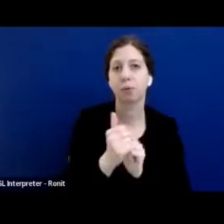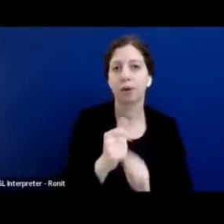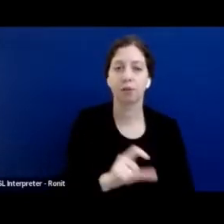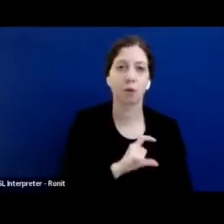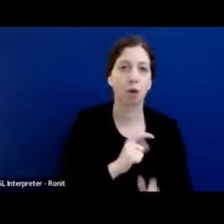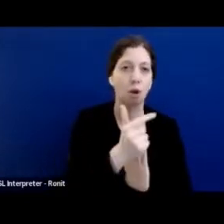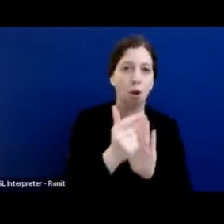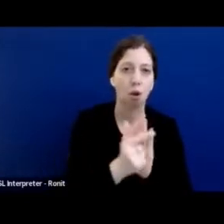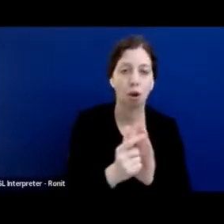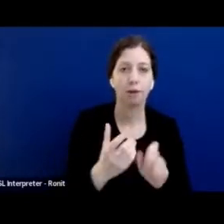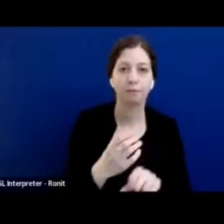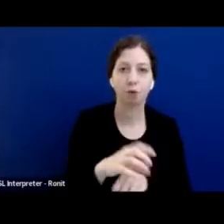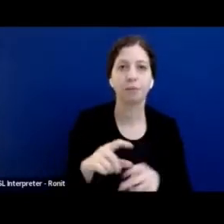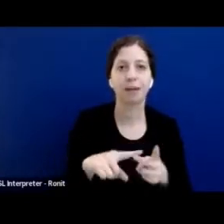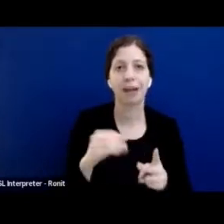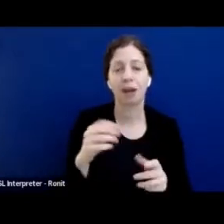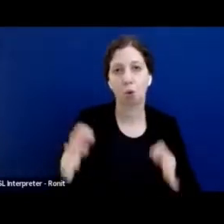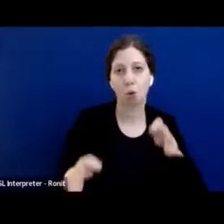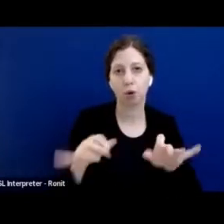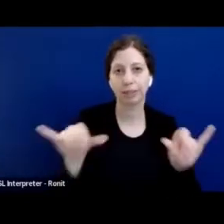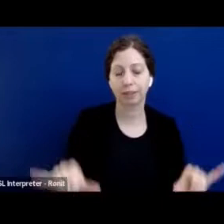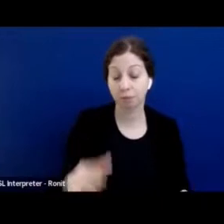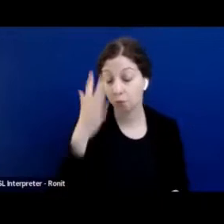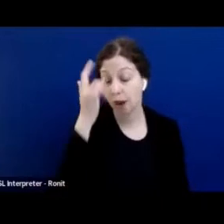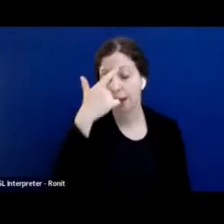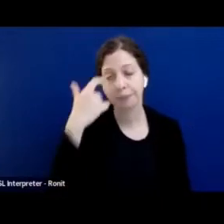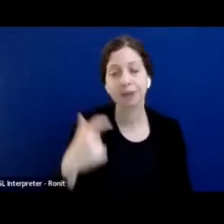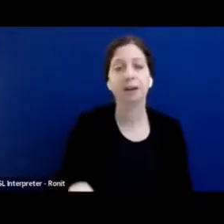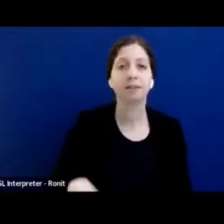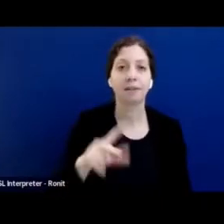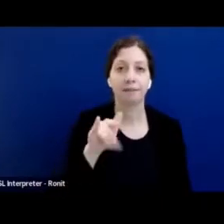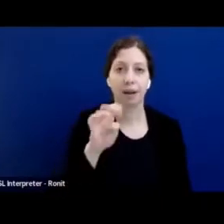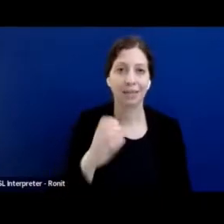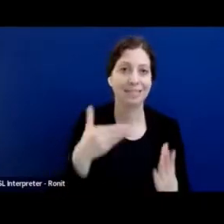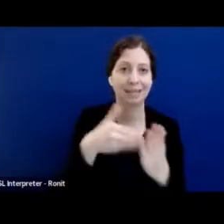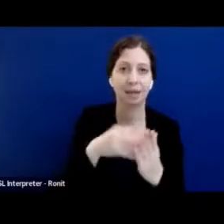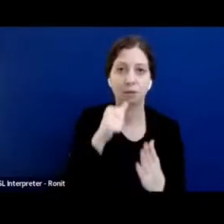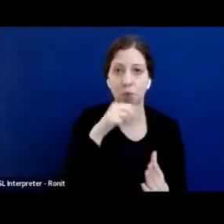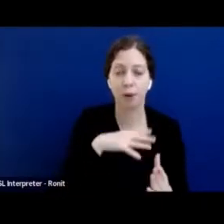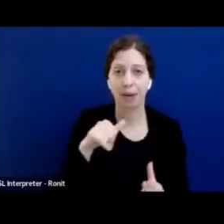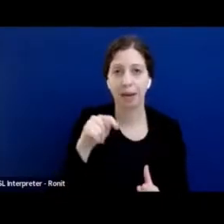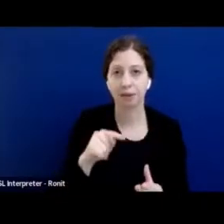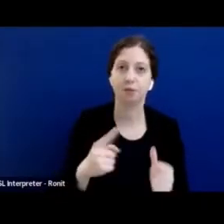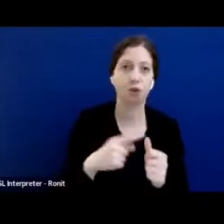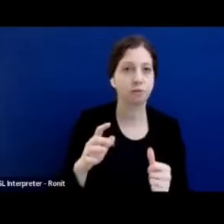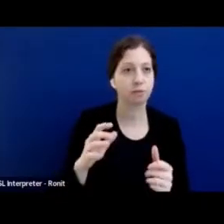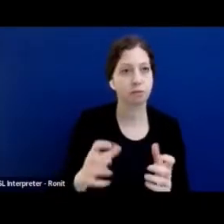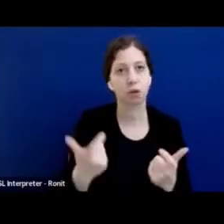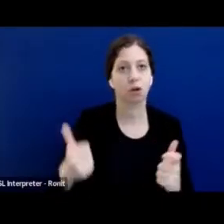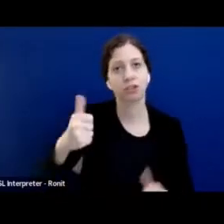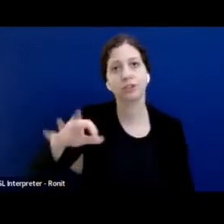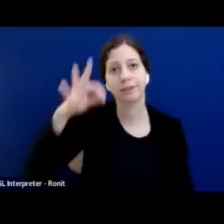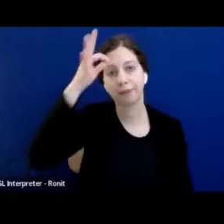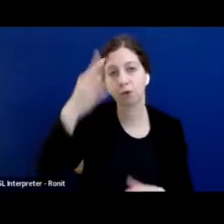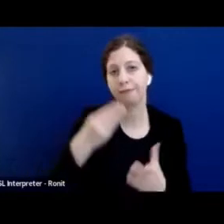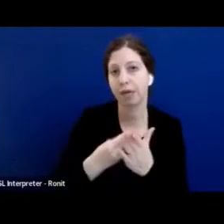court systems. A part of that has to do because the Violence Against Women Act was the very first federal, kind of the largest federal